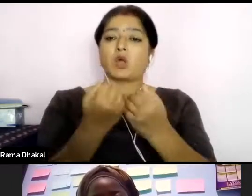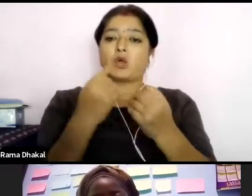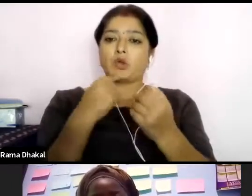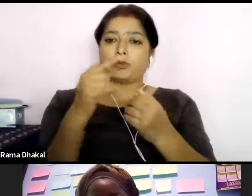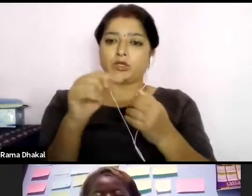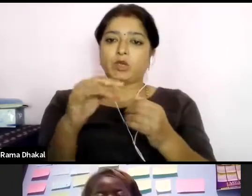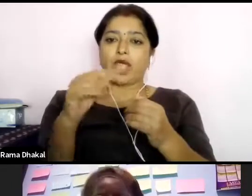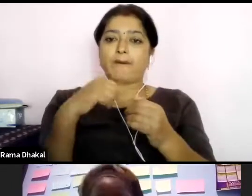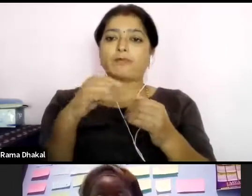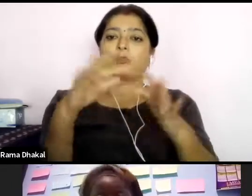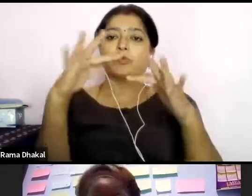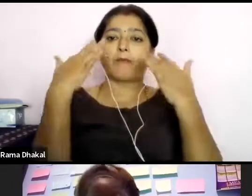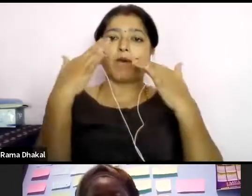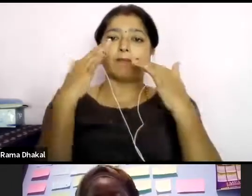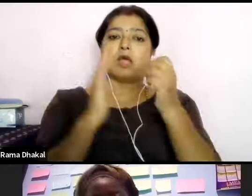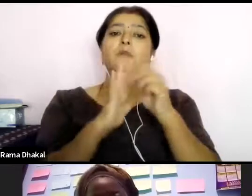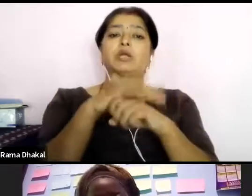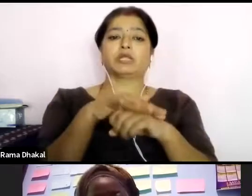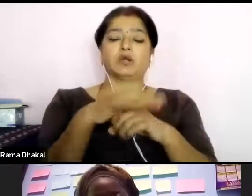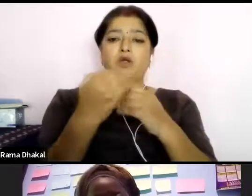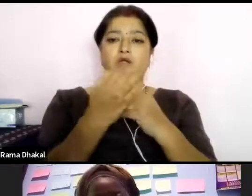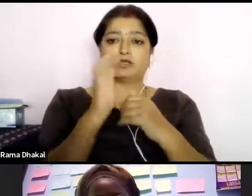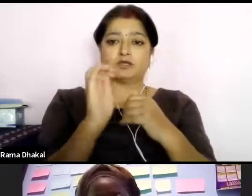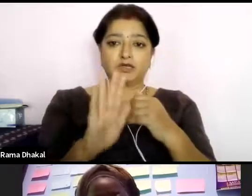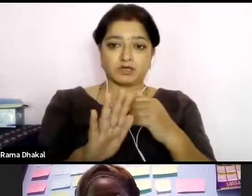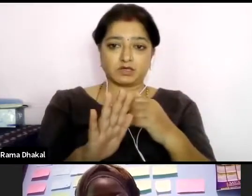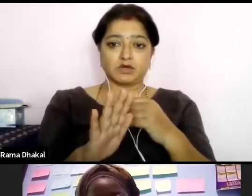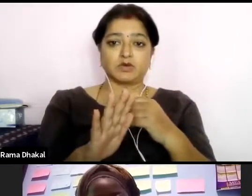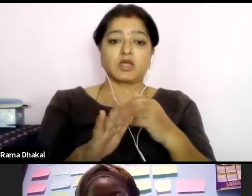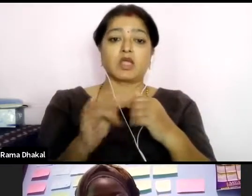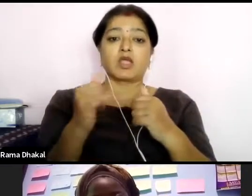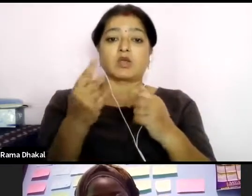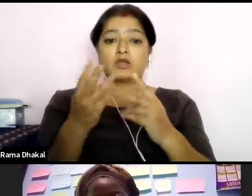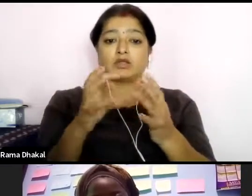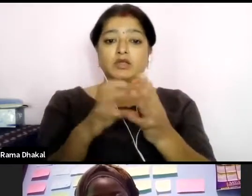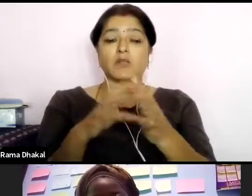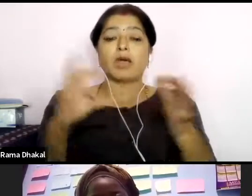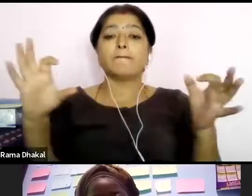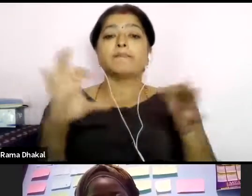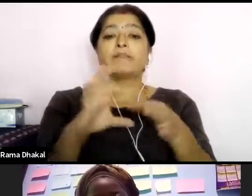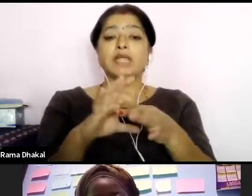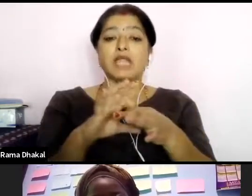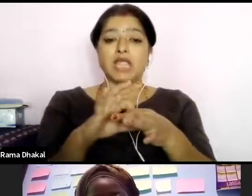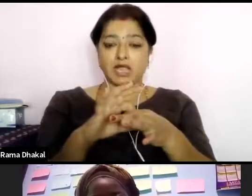pull my weight here, and then we apply for the grant or whatever. Even if it is